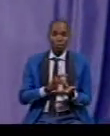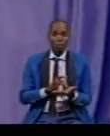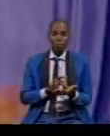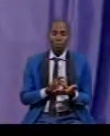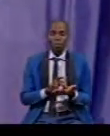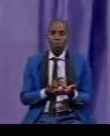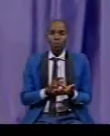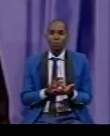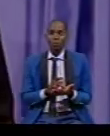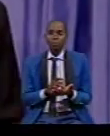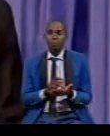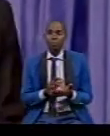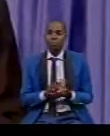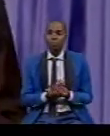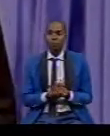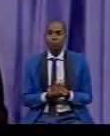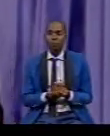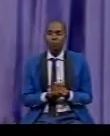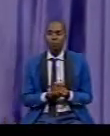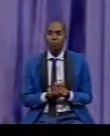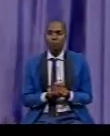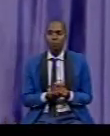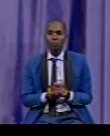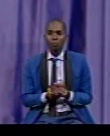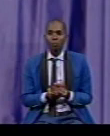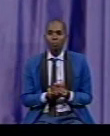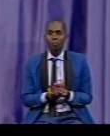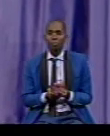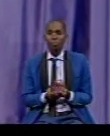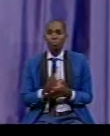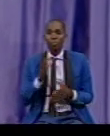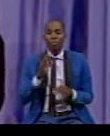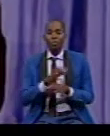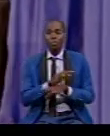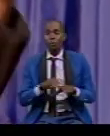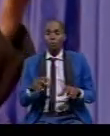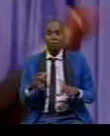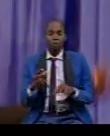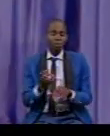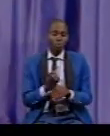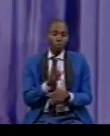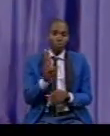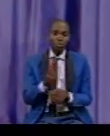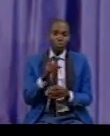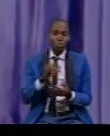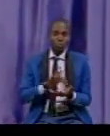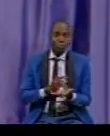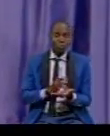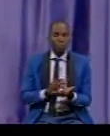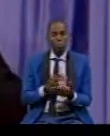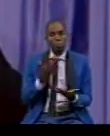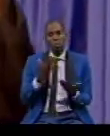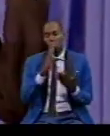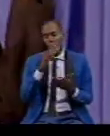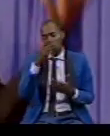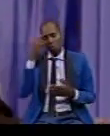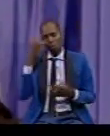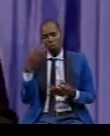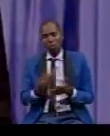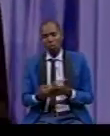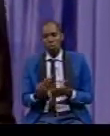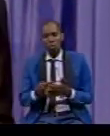help, saving help, redemptive help, a turning around hell,